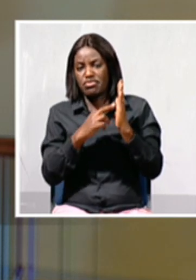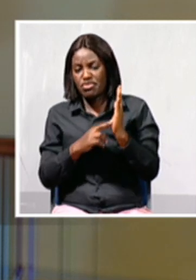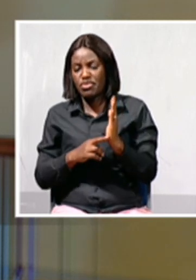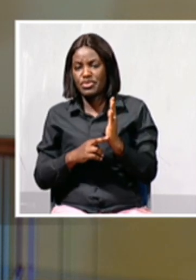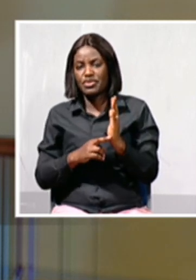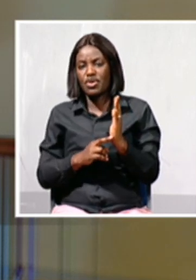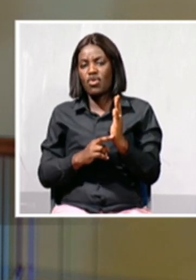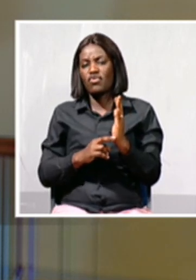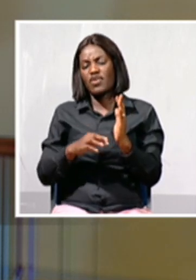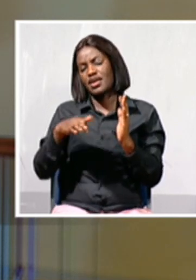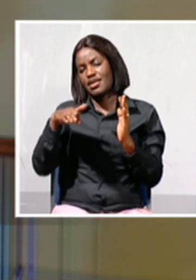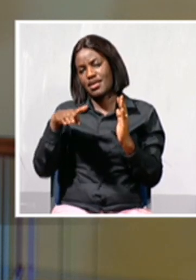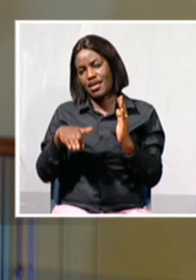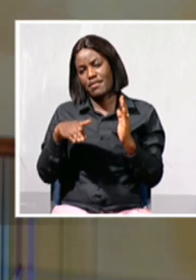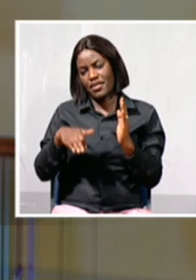we elect,